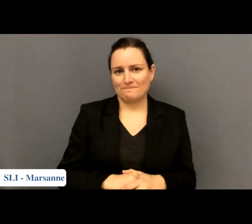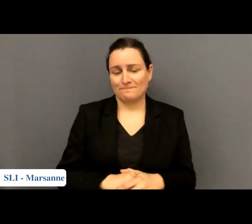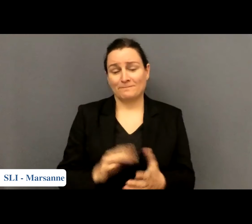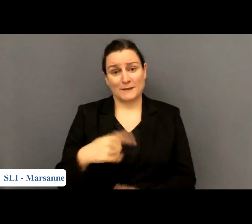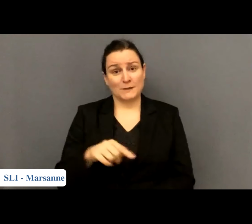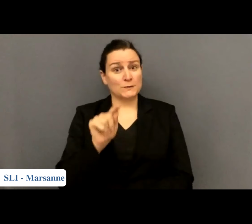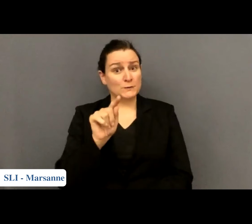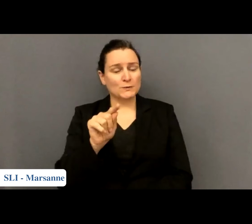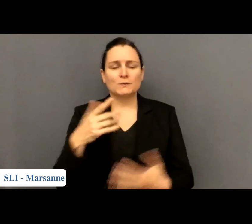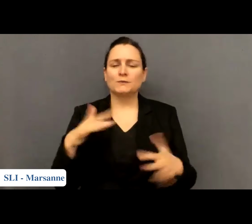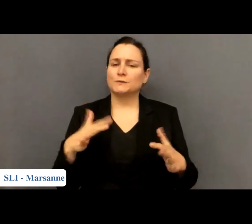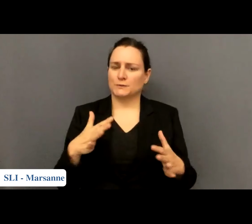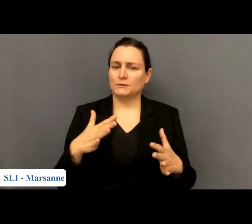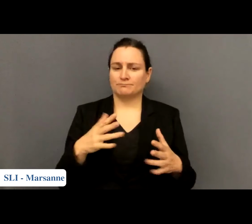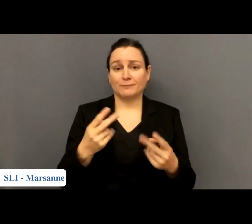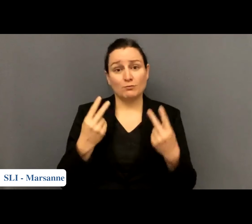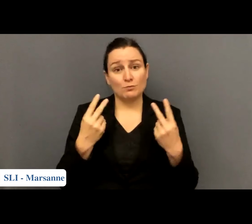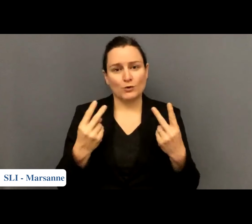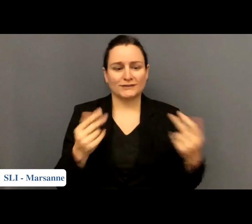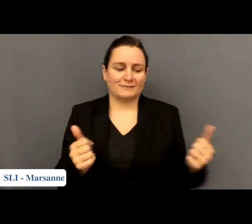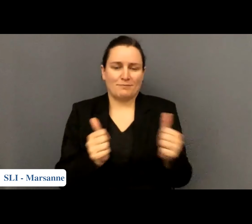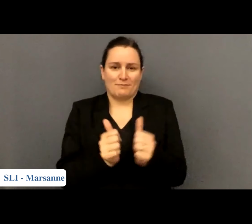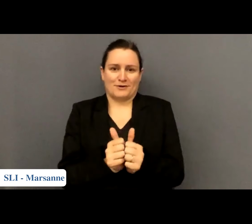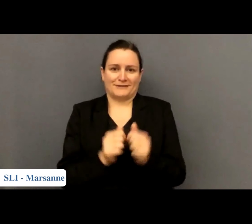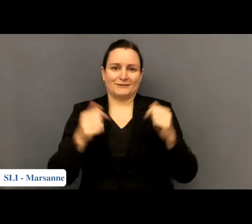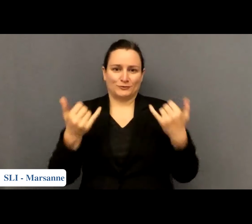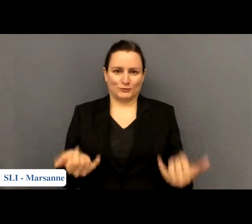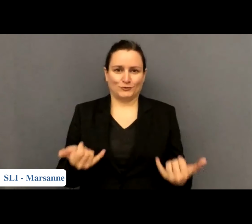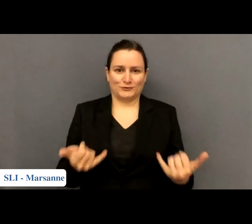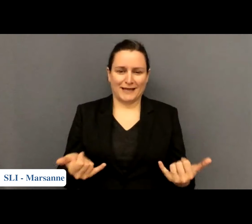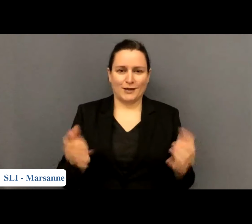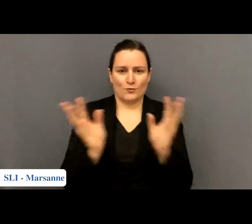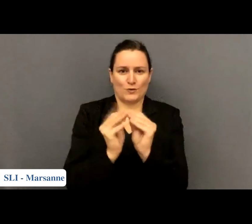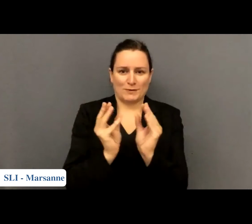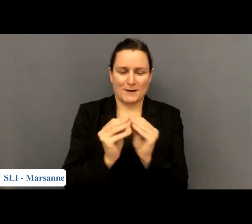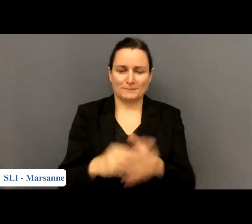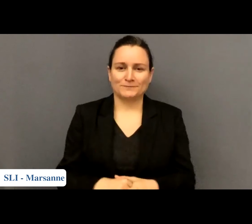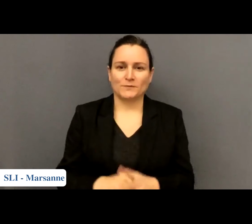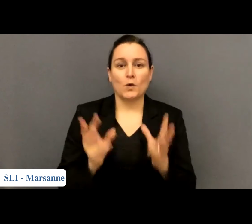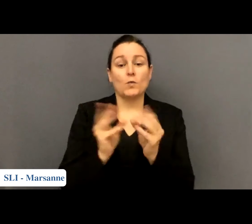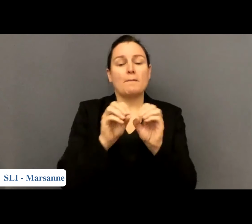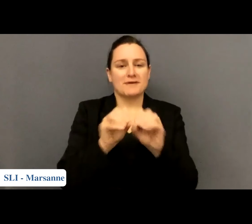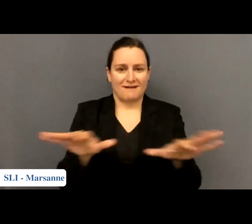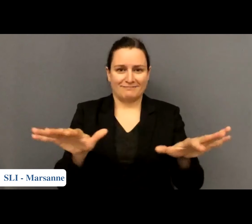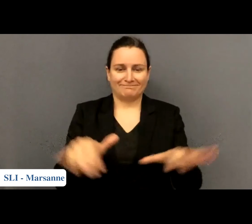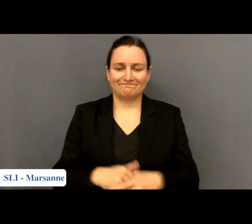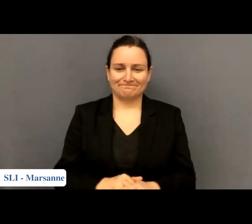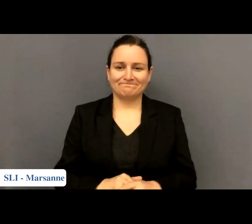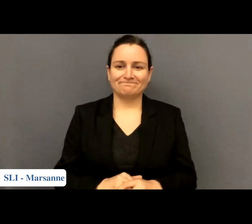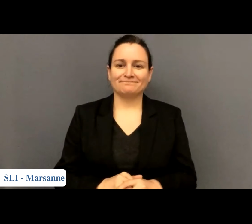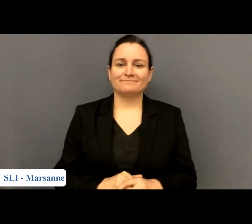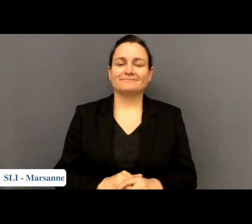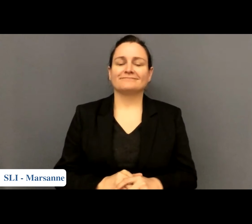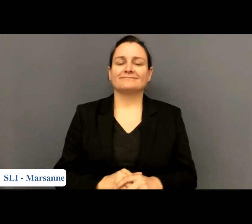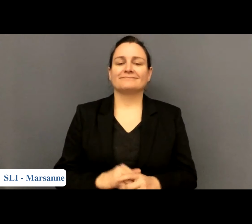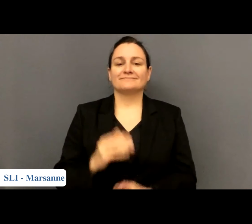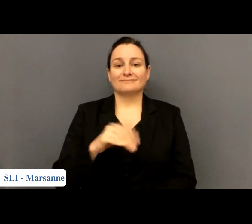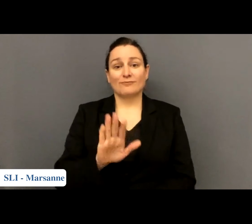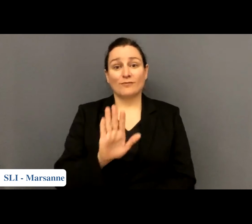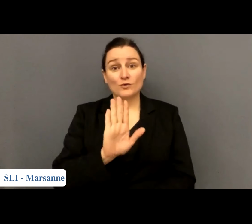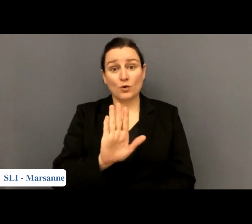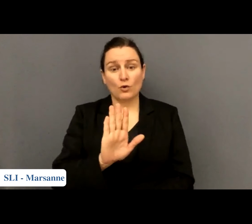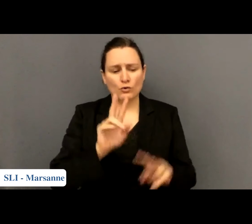webinar today. The insights you've obtained from this research are really useful for informing the